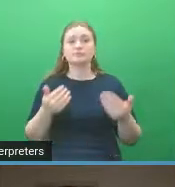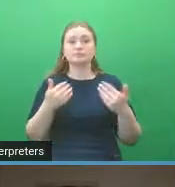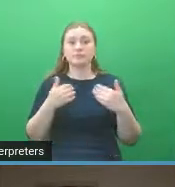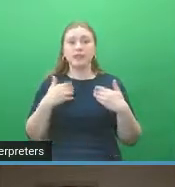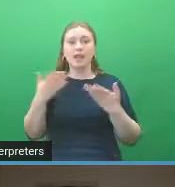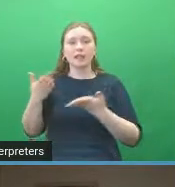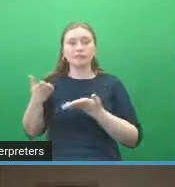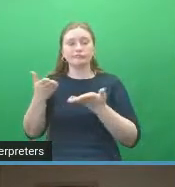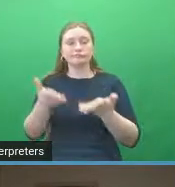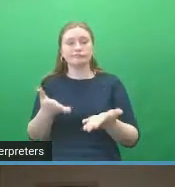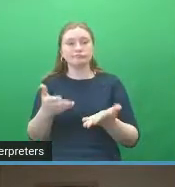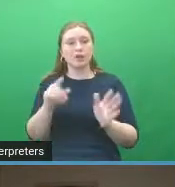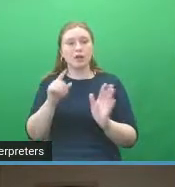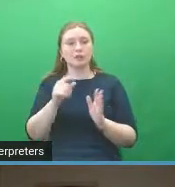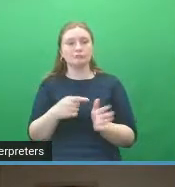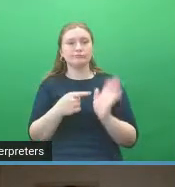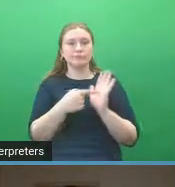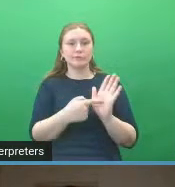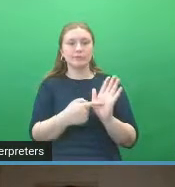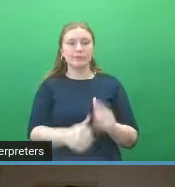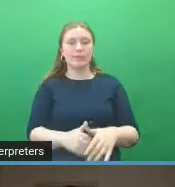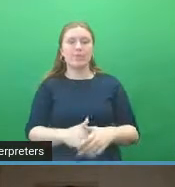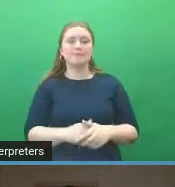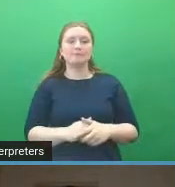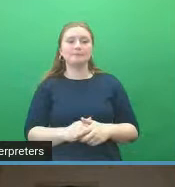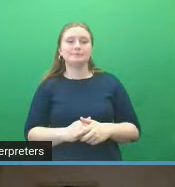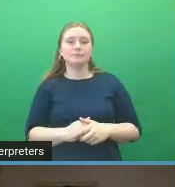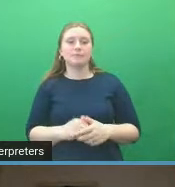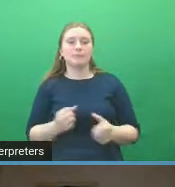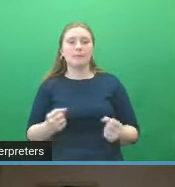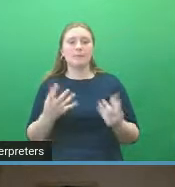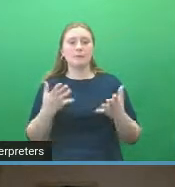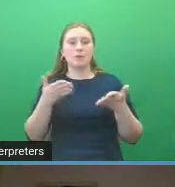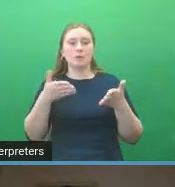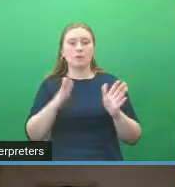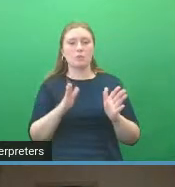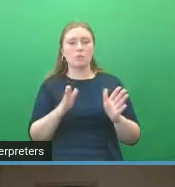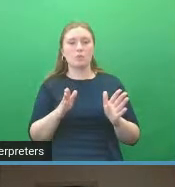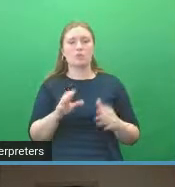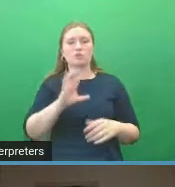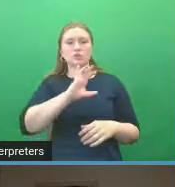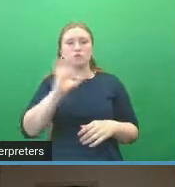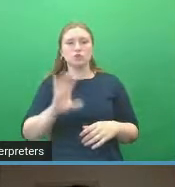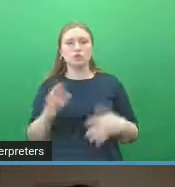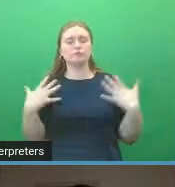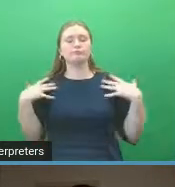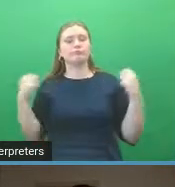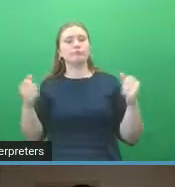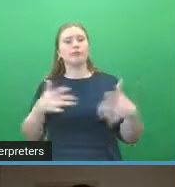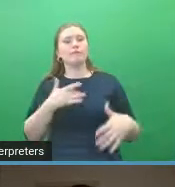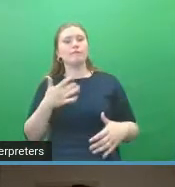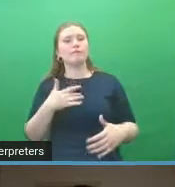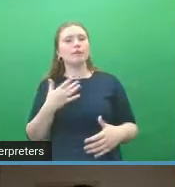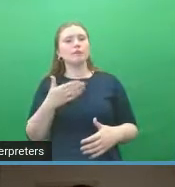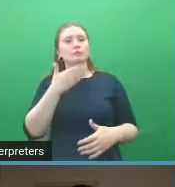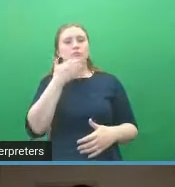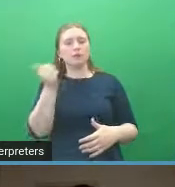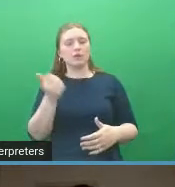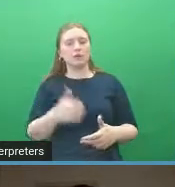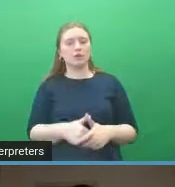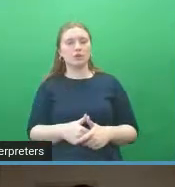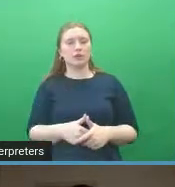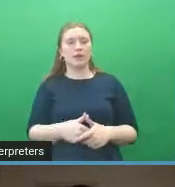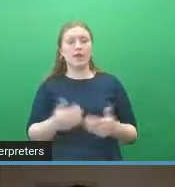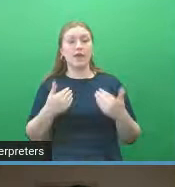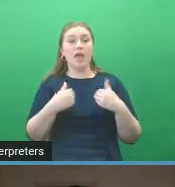Museums post, 6 quick-fire ways to improve your Zoom confidence, is a great place to start. Bonus tips includes setting small